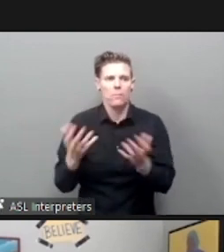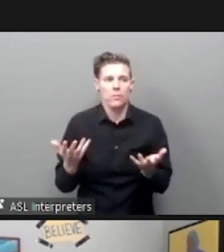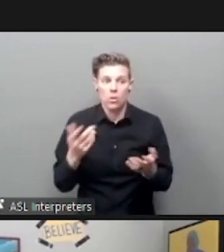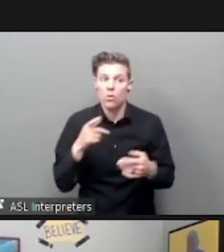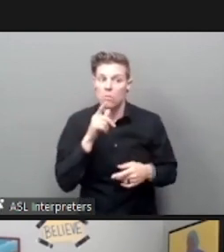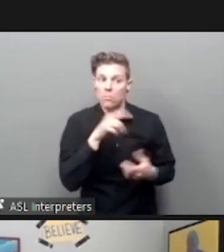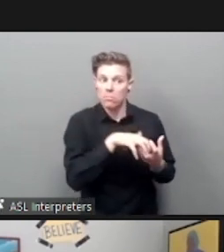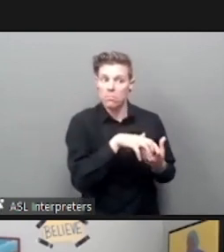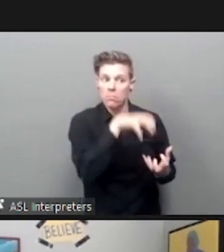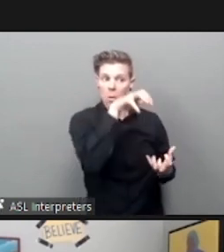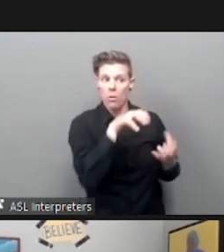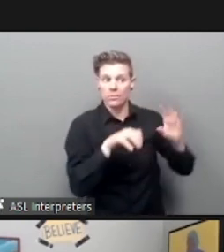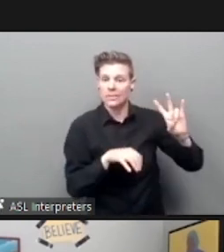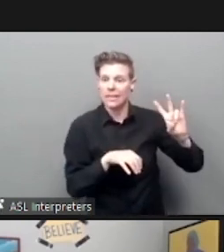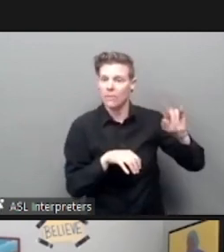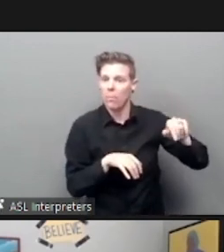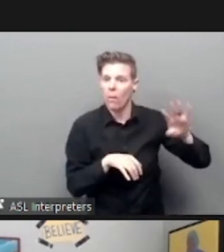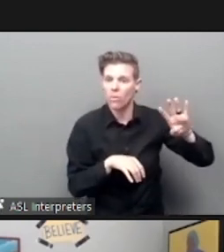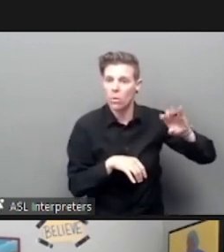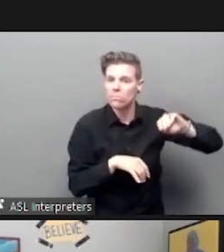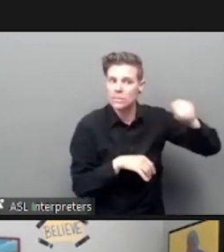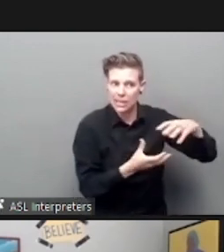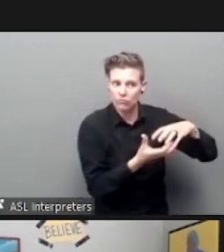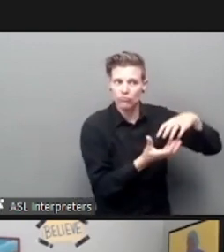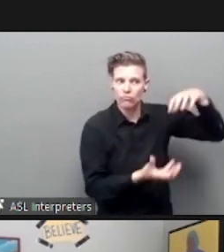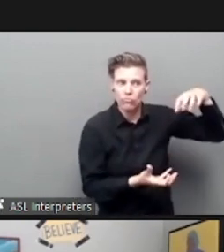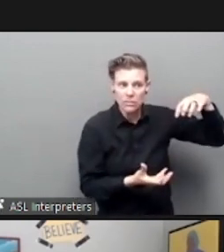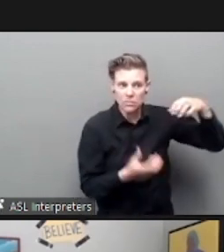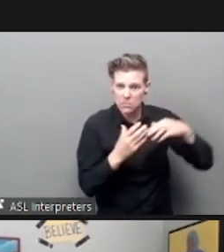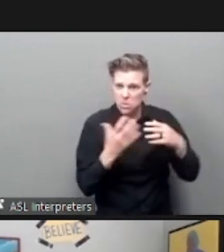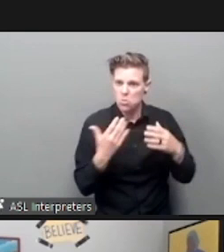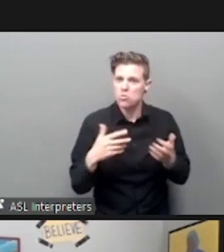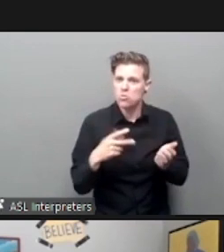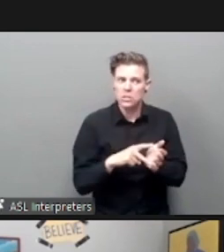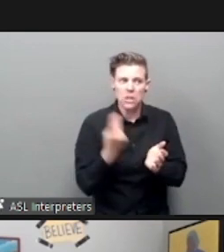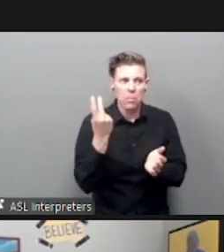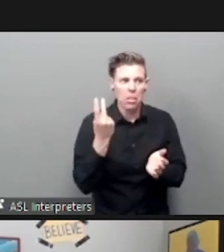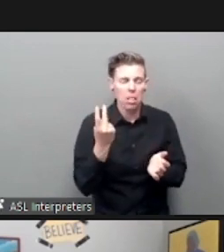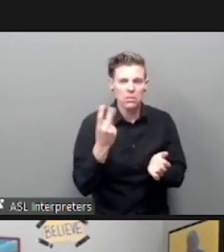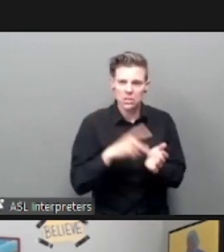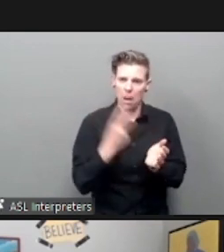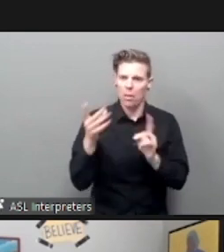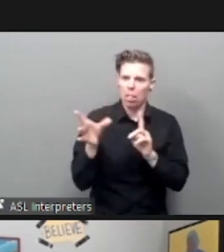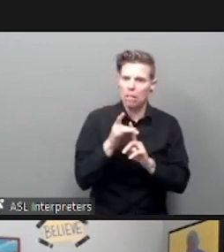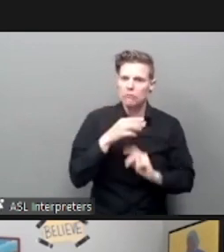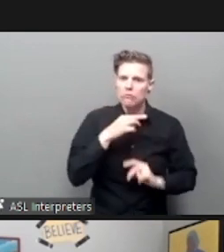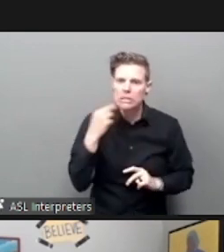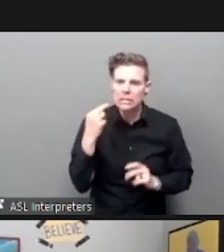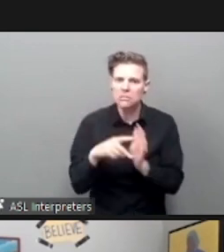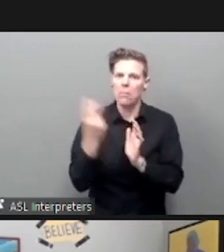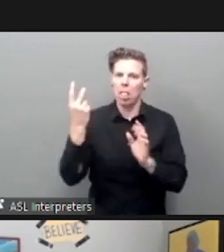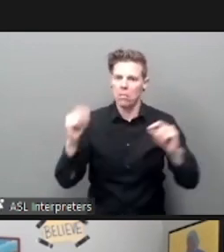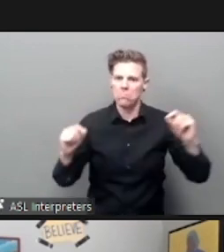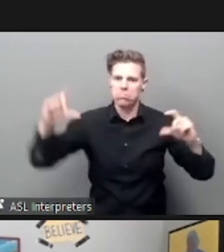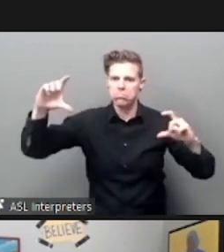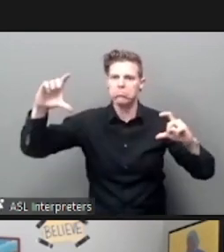district, if you will. And so twice the chances. And then if you take that and multiply it by the fact that